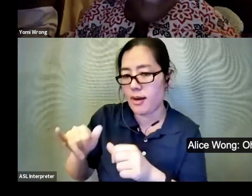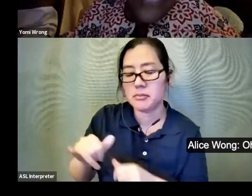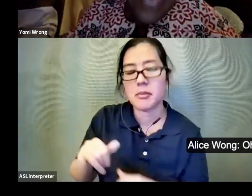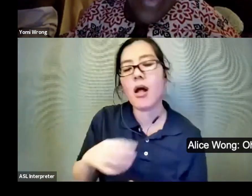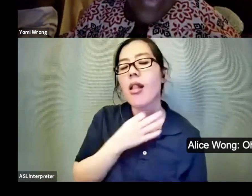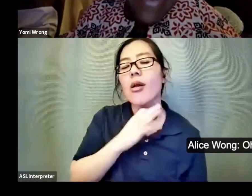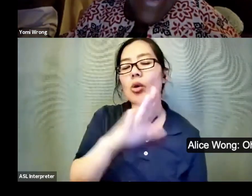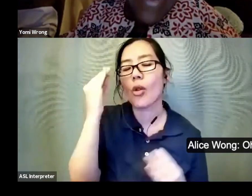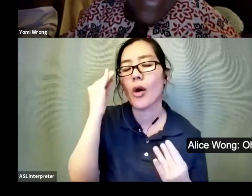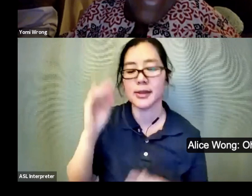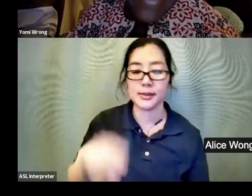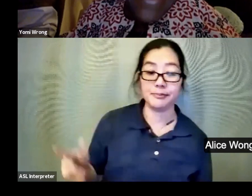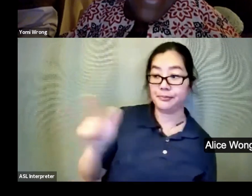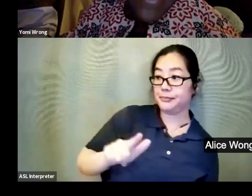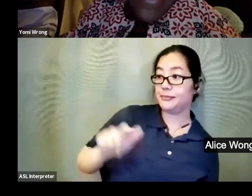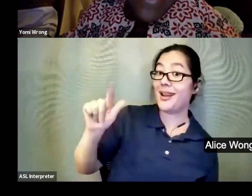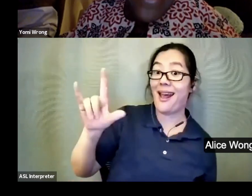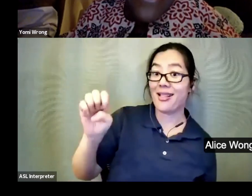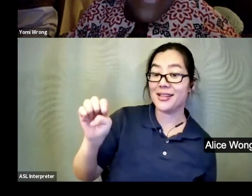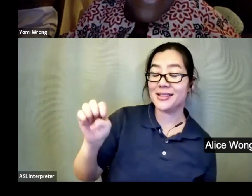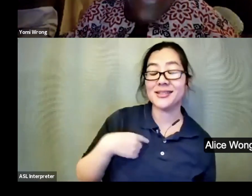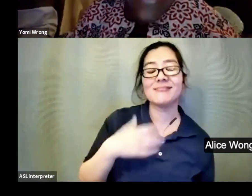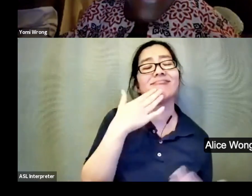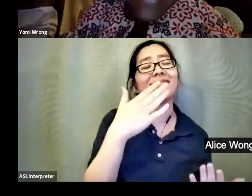Yomi, and I love you too.